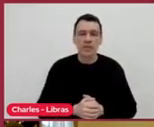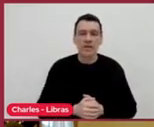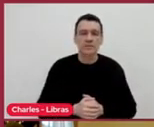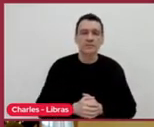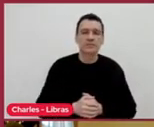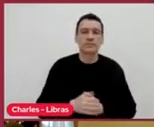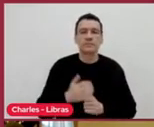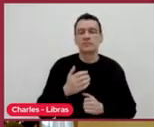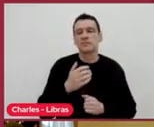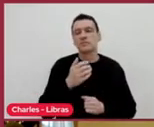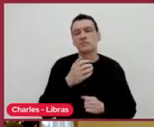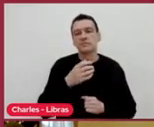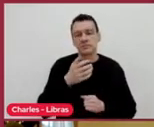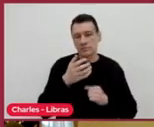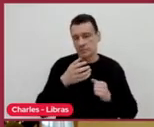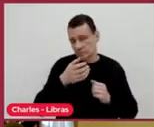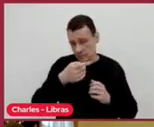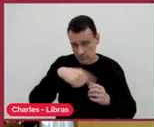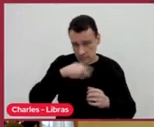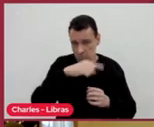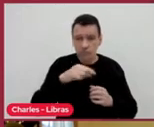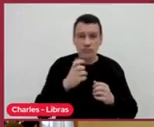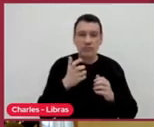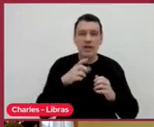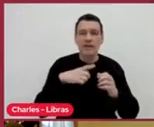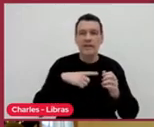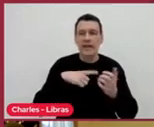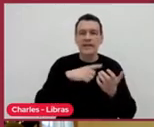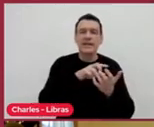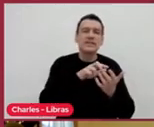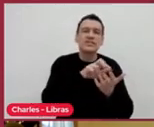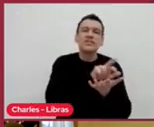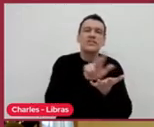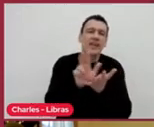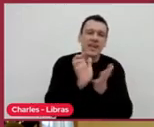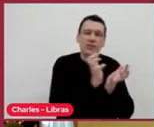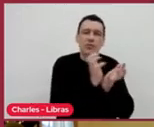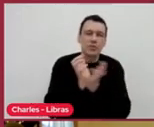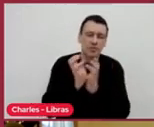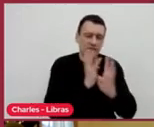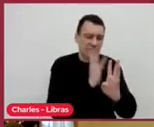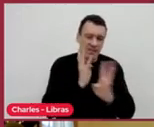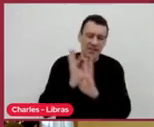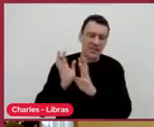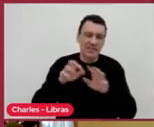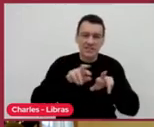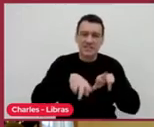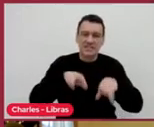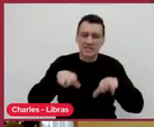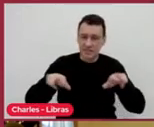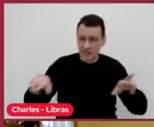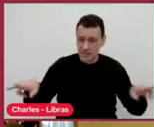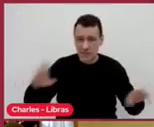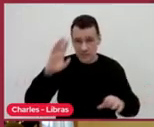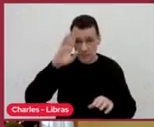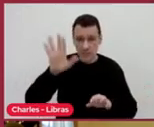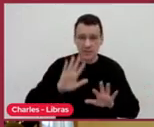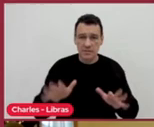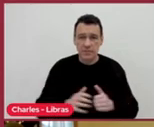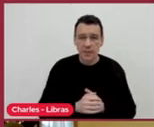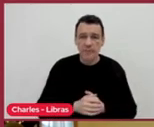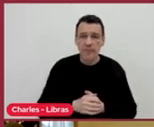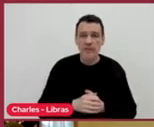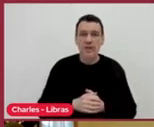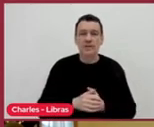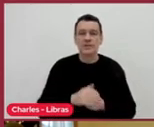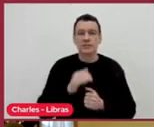issue 4 queries and issue the same 4 queries again. We can do an entity cache. An entity cache is basically a cache. So